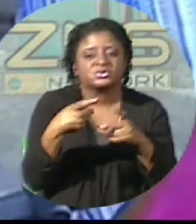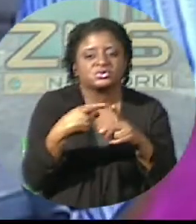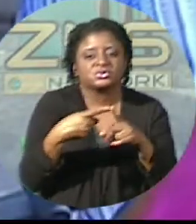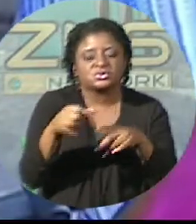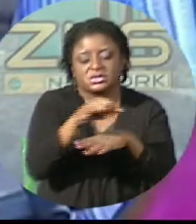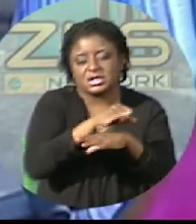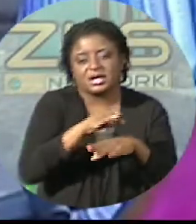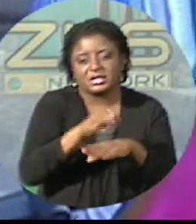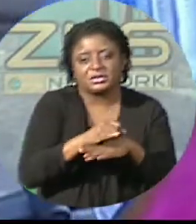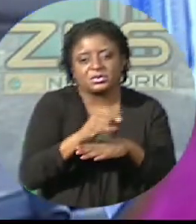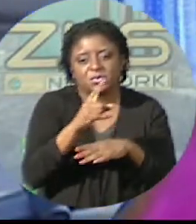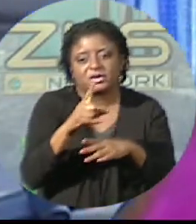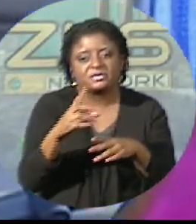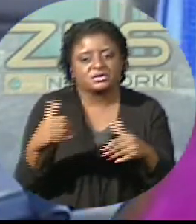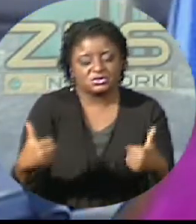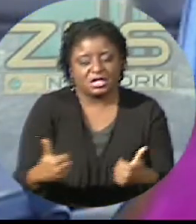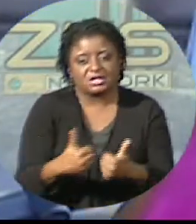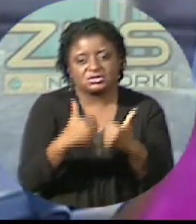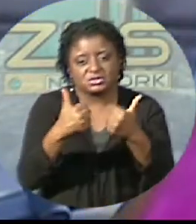country